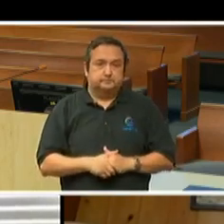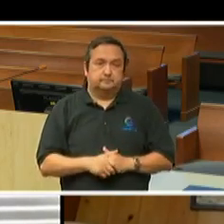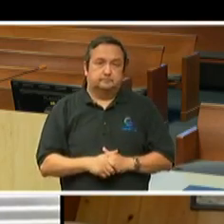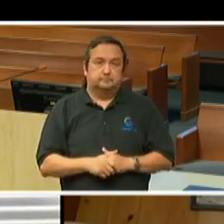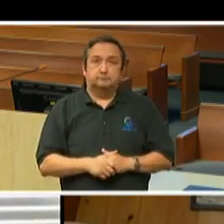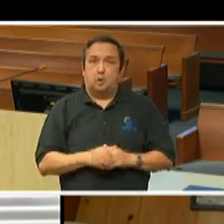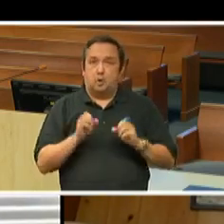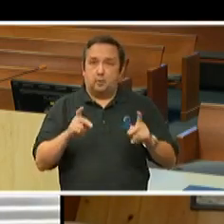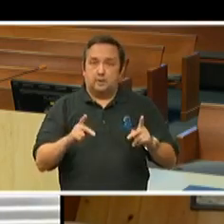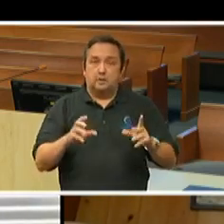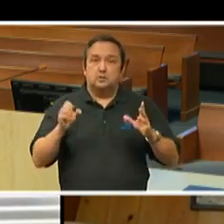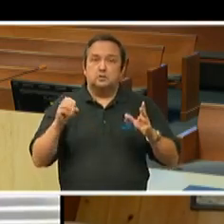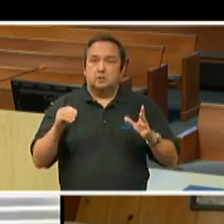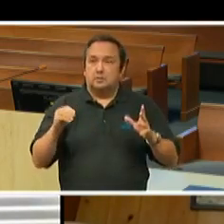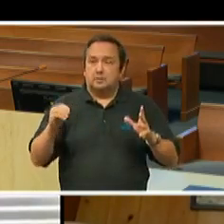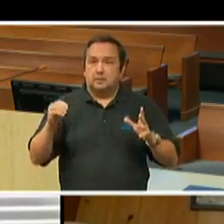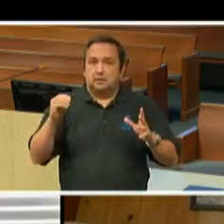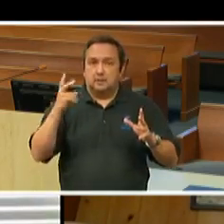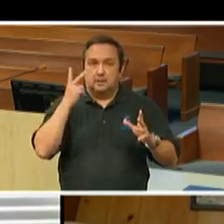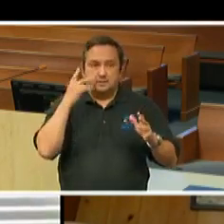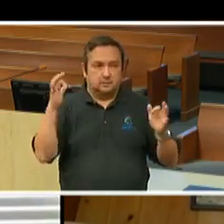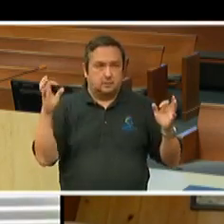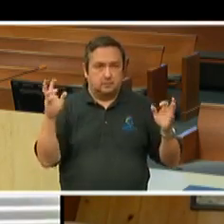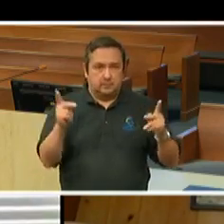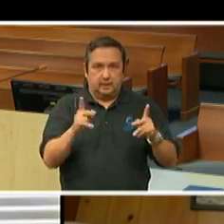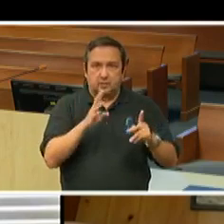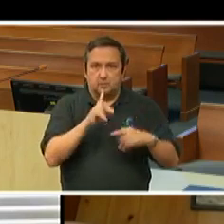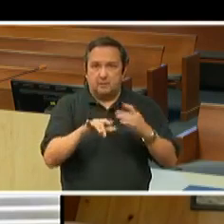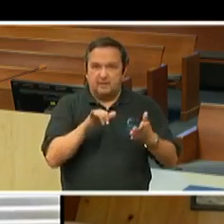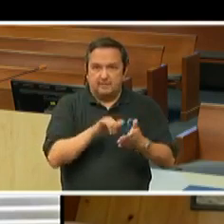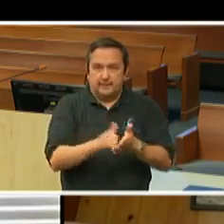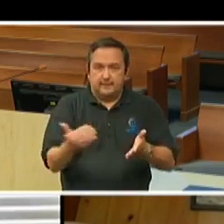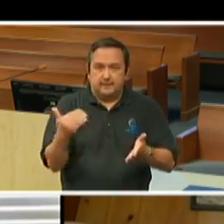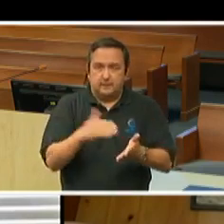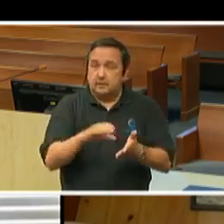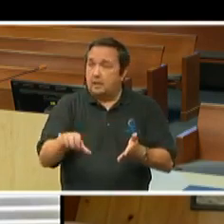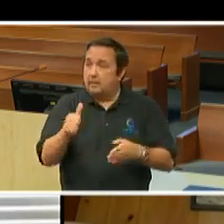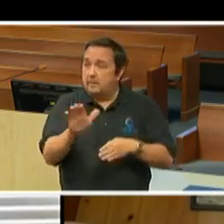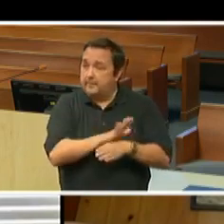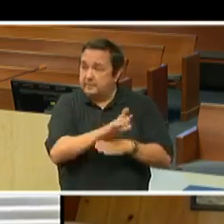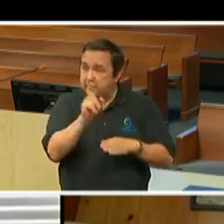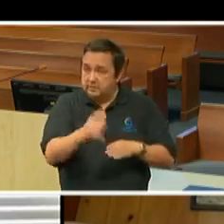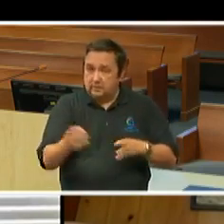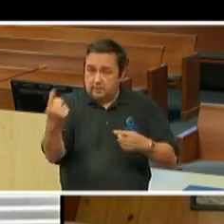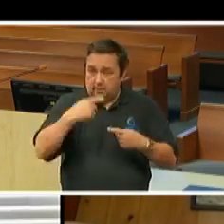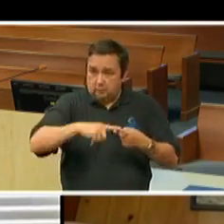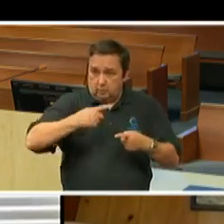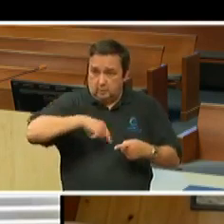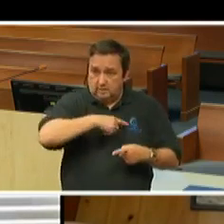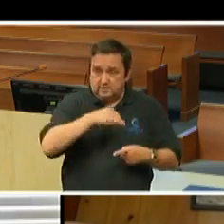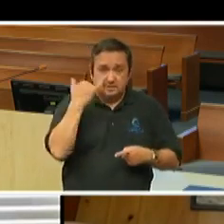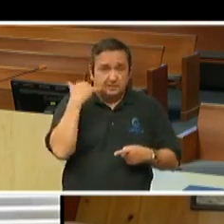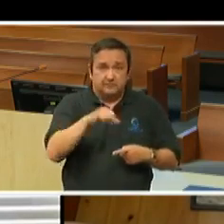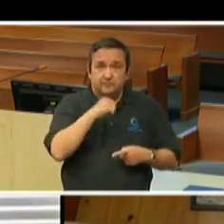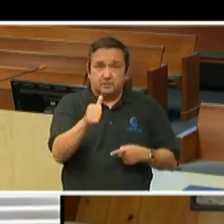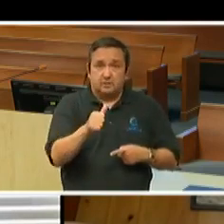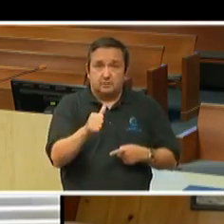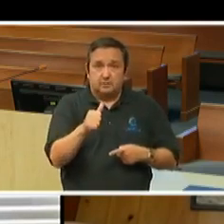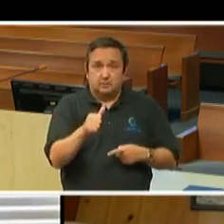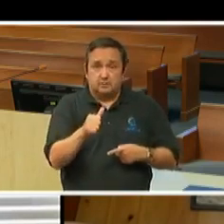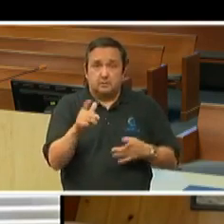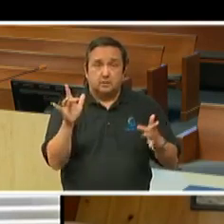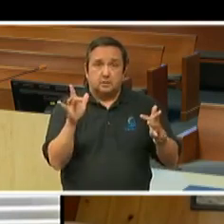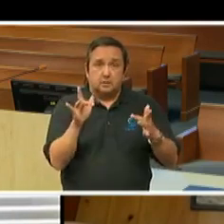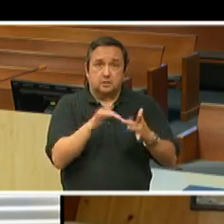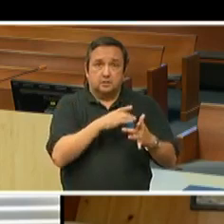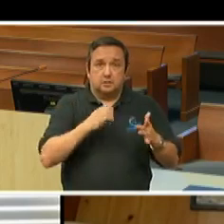All right. So I see nobody begging to talk about that. Is there any other business that needs to come to us? If not, then I'll open it up for each commissioner to